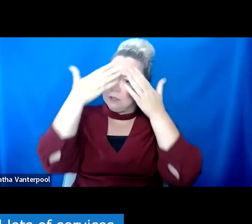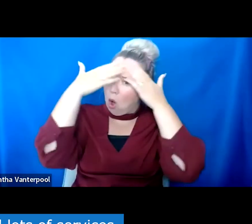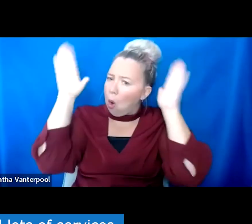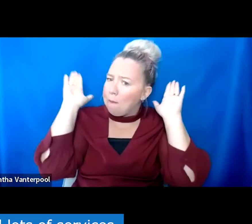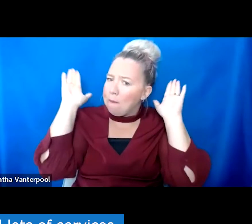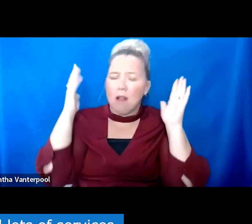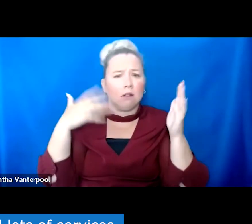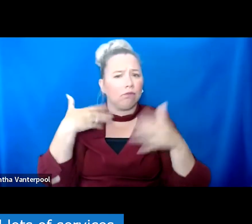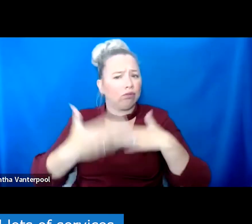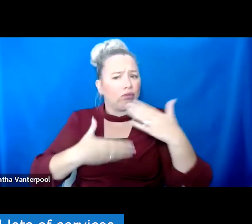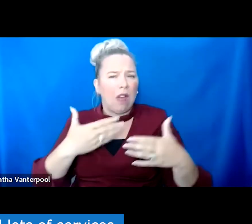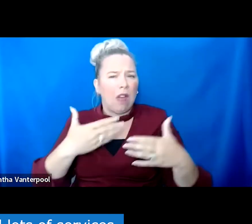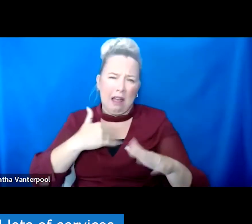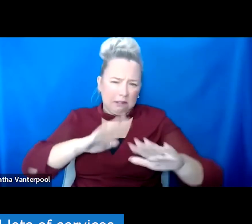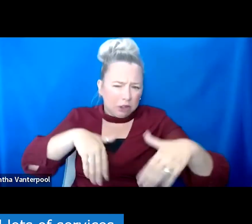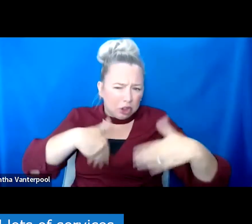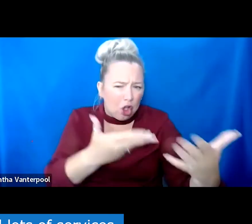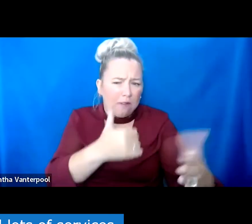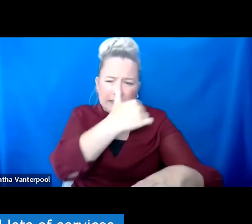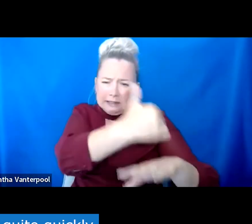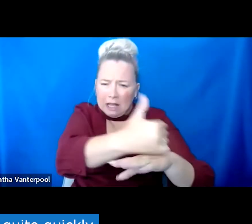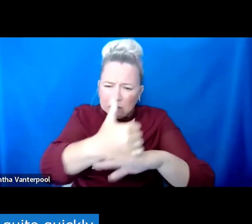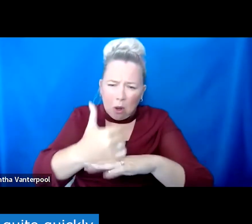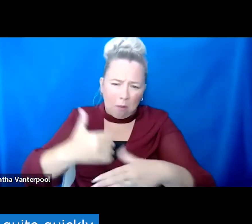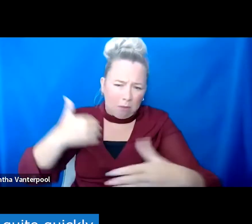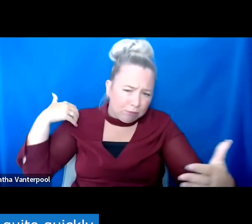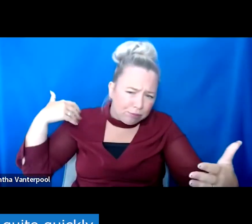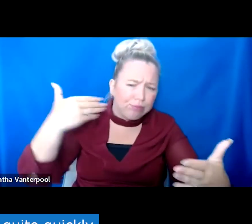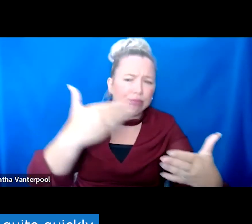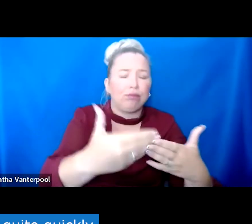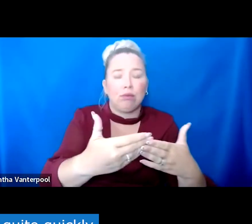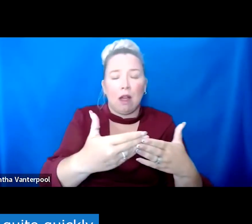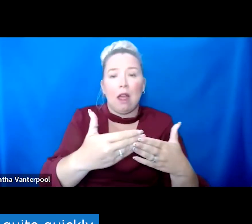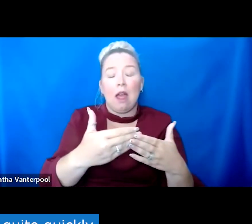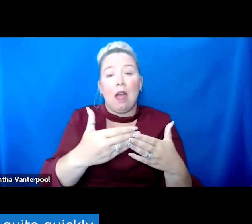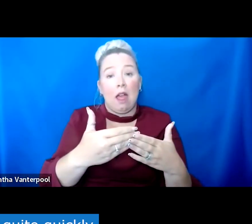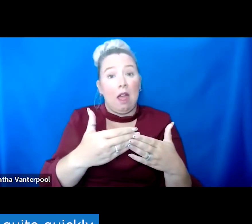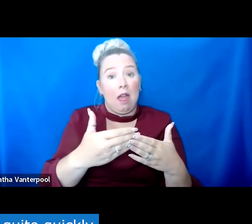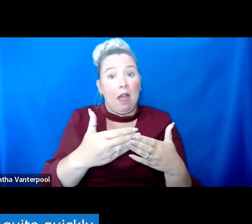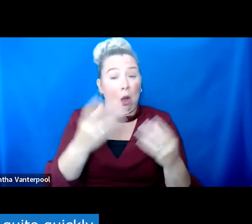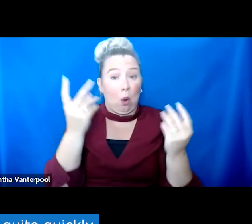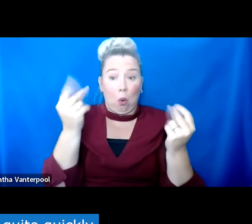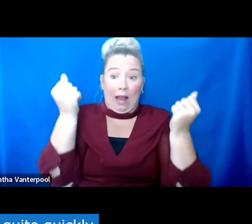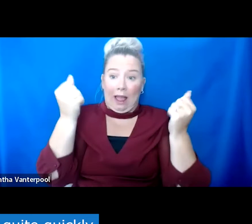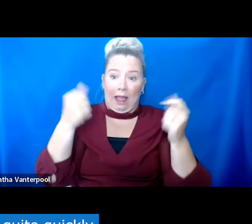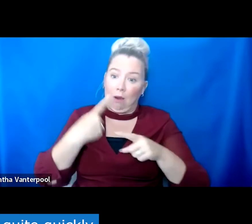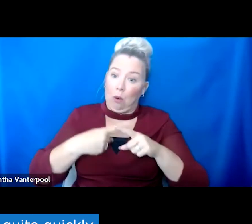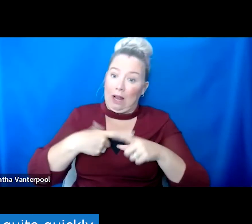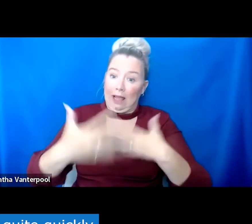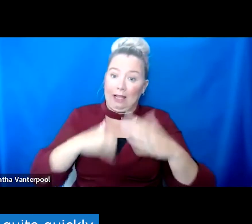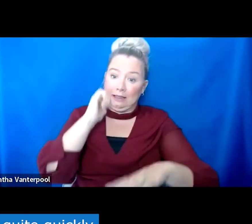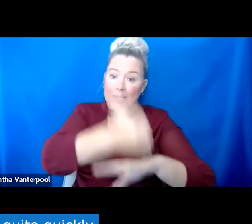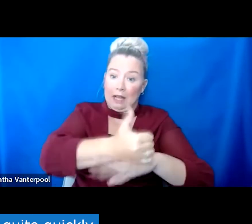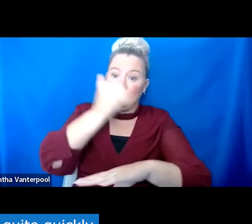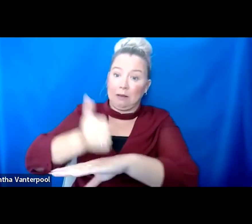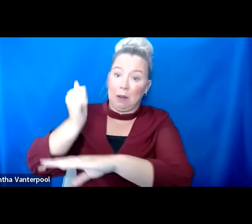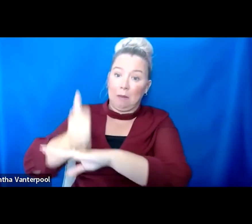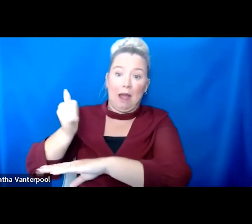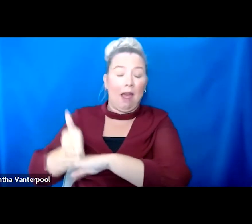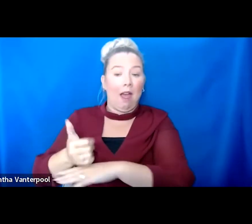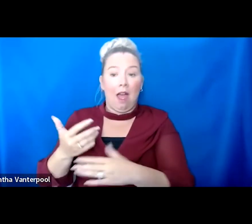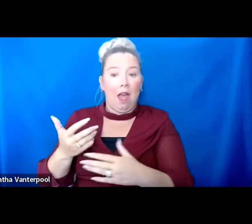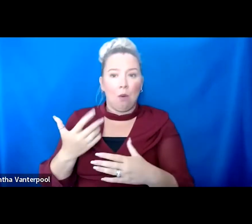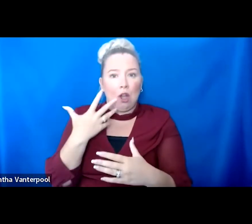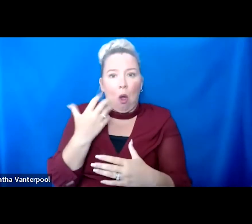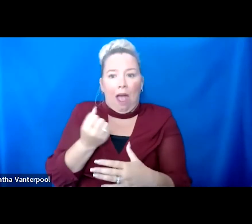delivered lots of services, we have followed, often they're done quite quickly, and we don't have